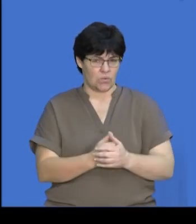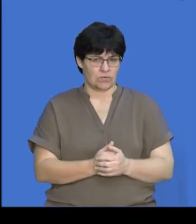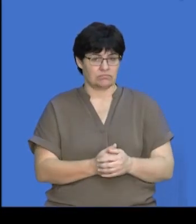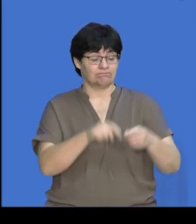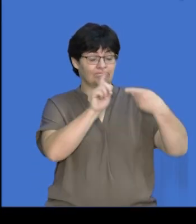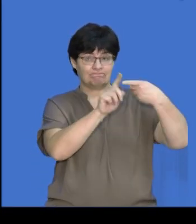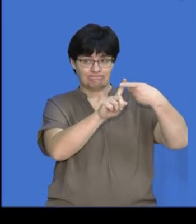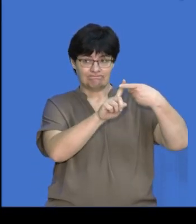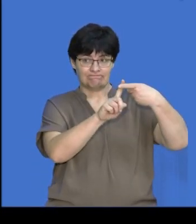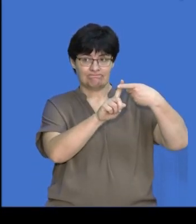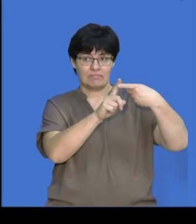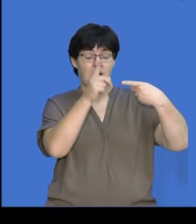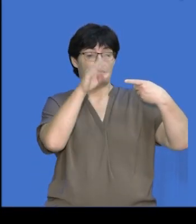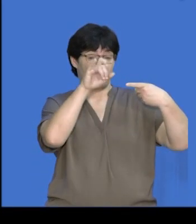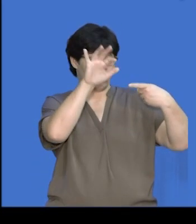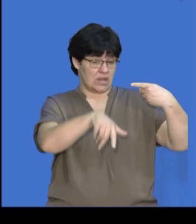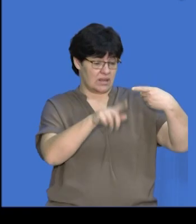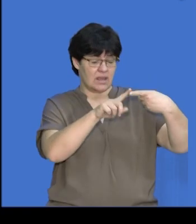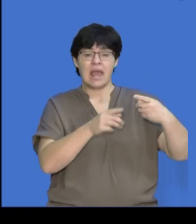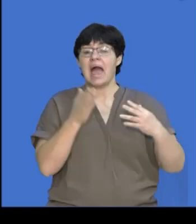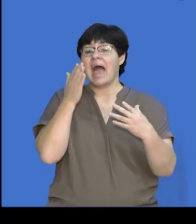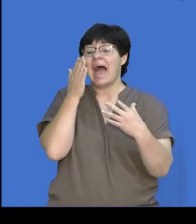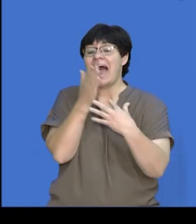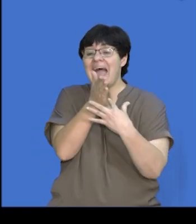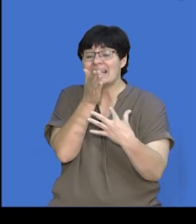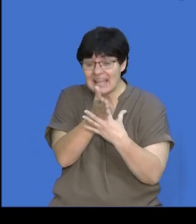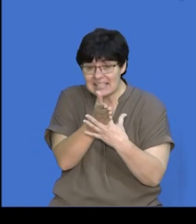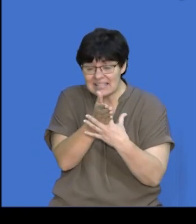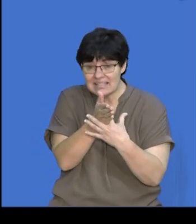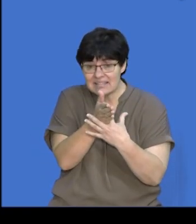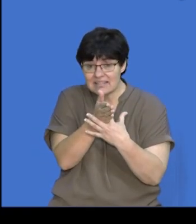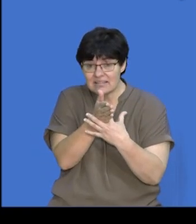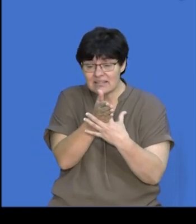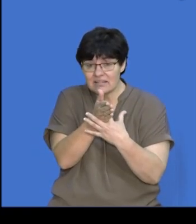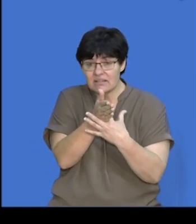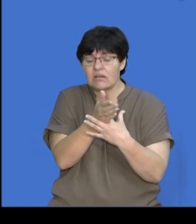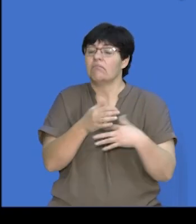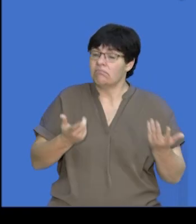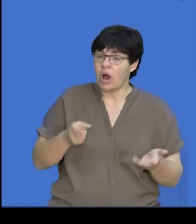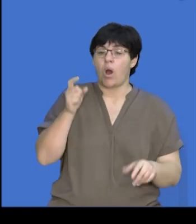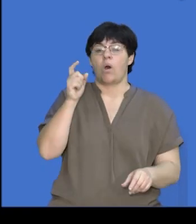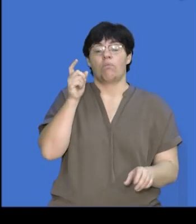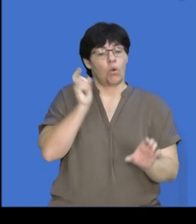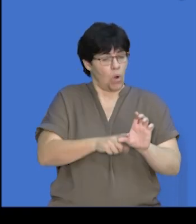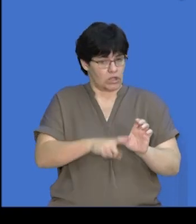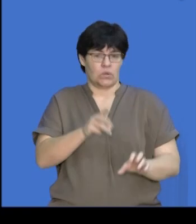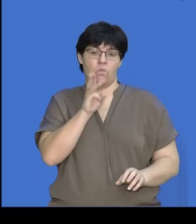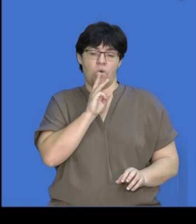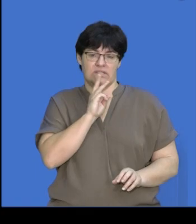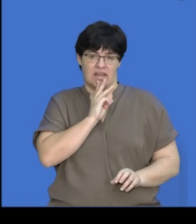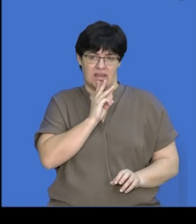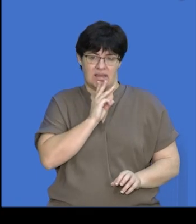Access, and you'll note access is a qualifying word. To quality water